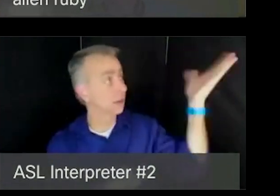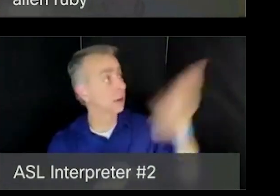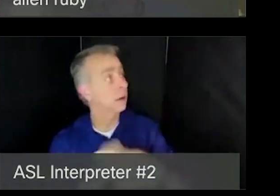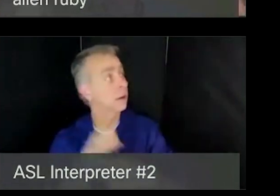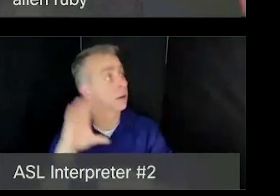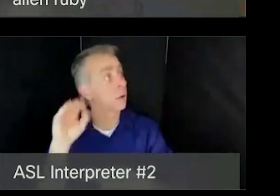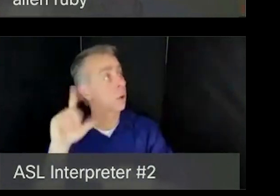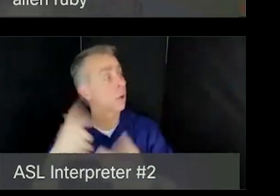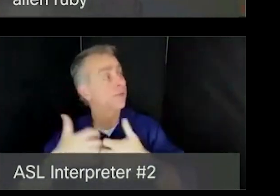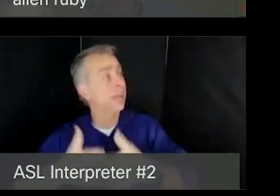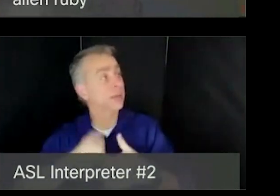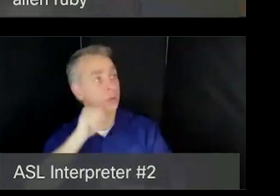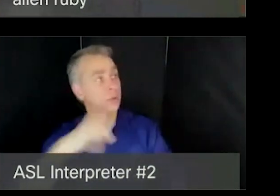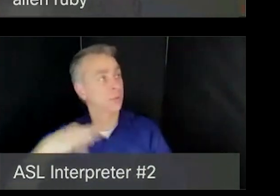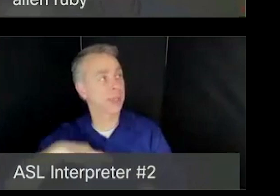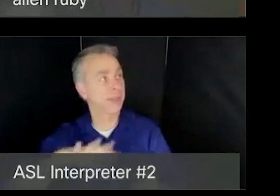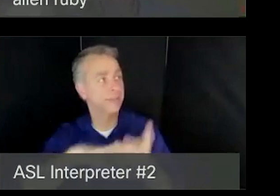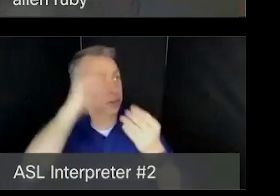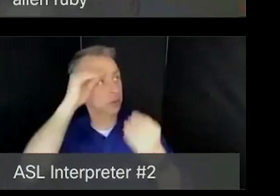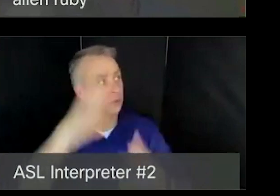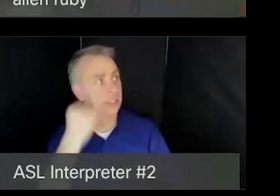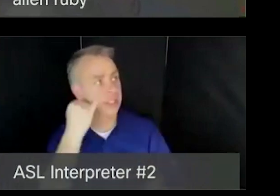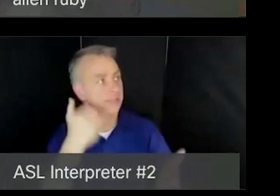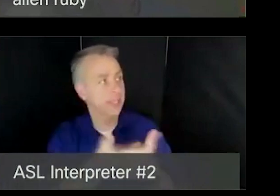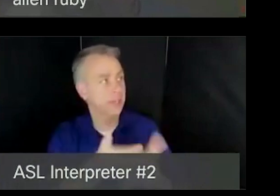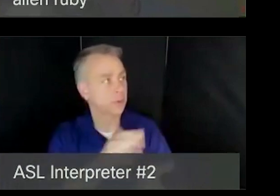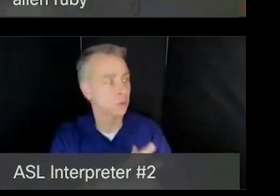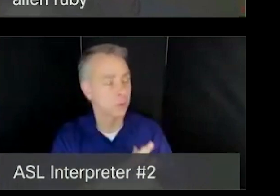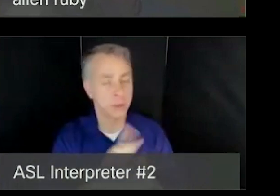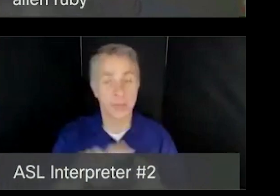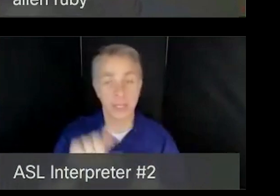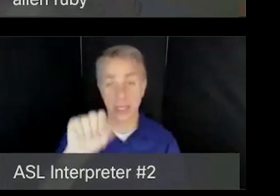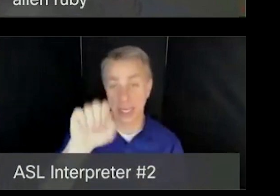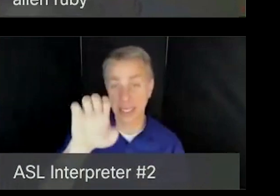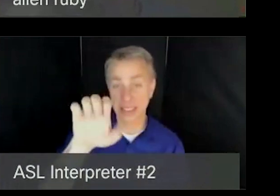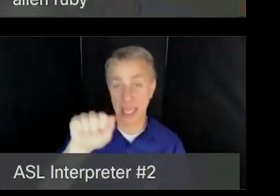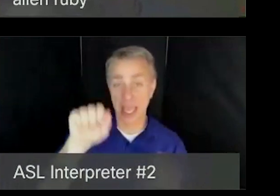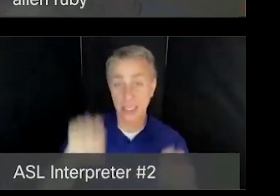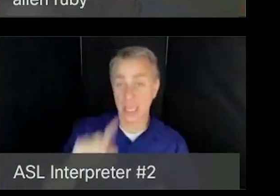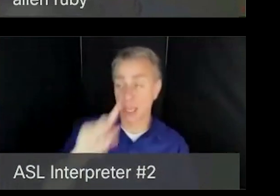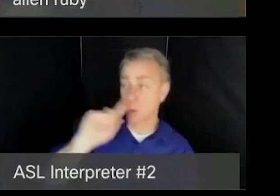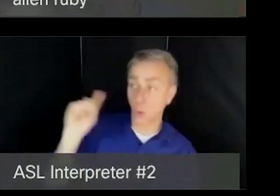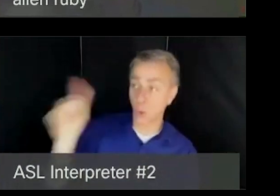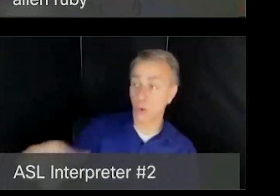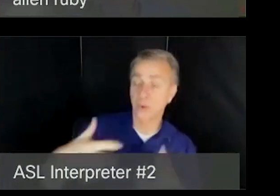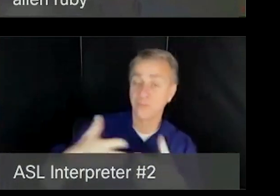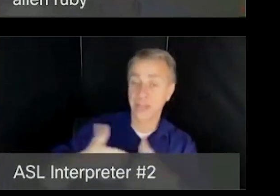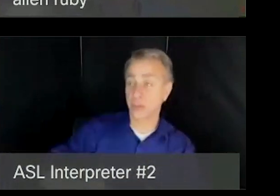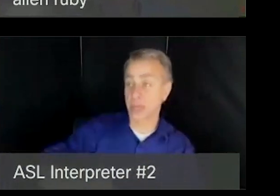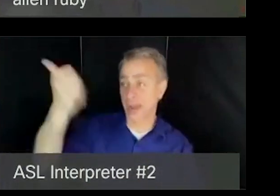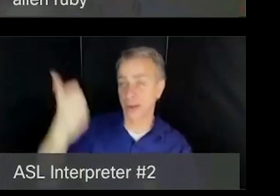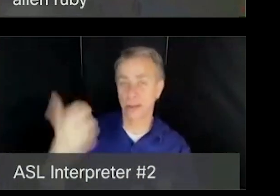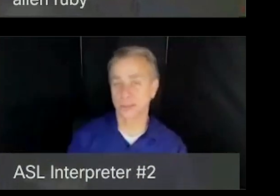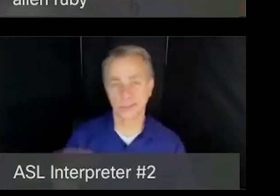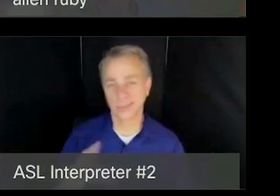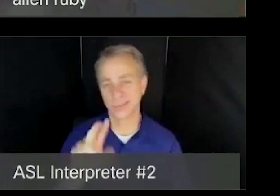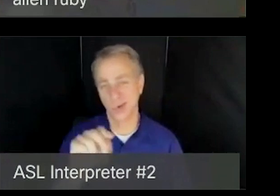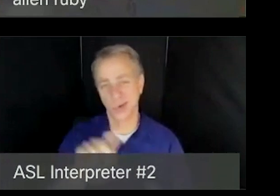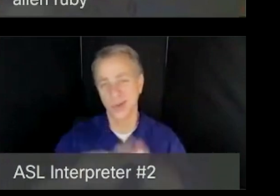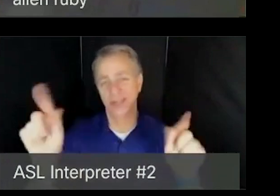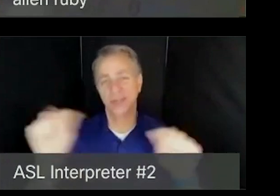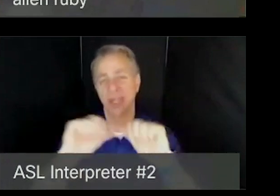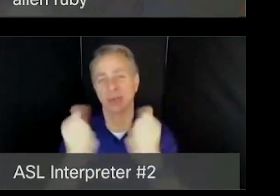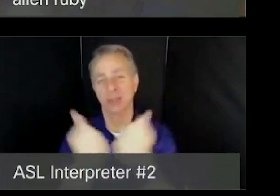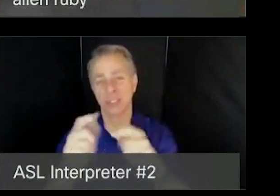state education agency can to do something about versus some other agency, regulatory agency in the state or the federal